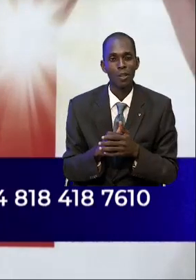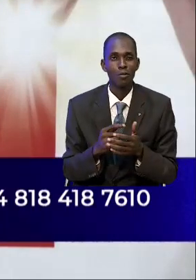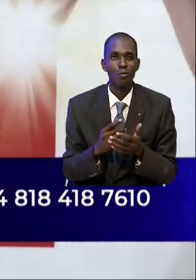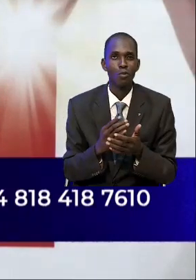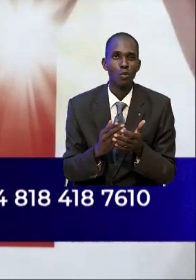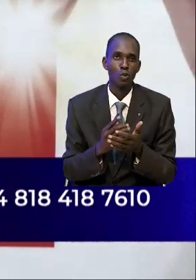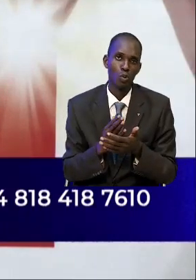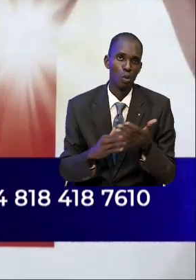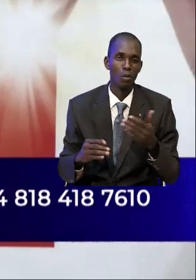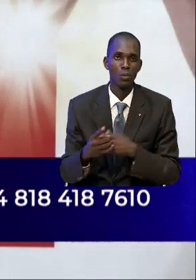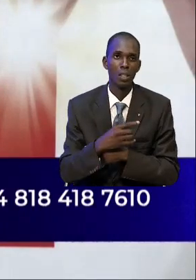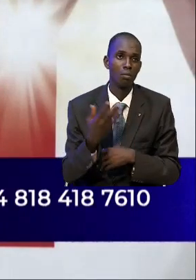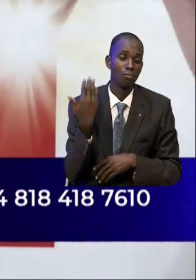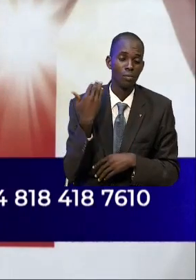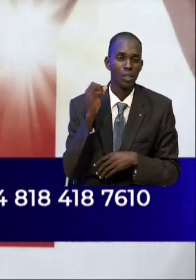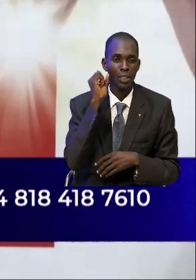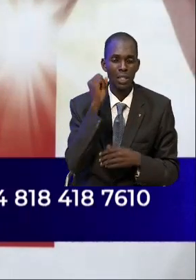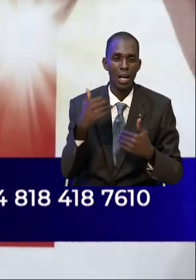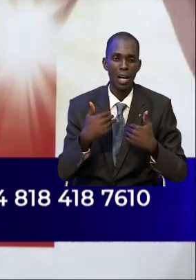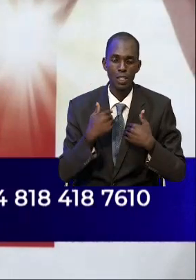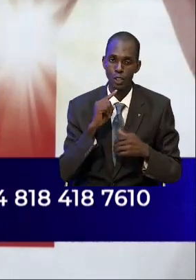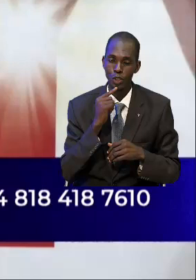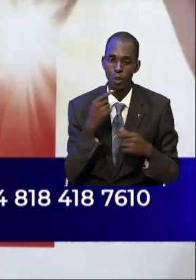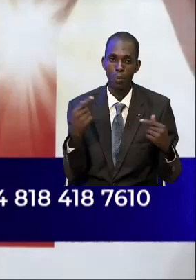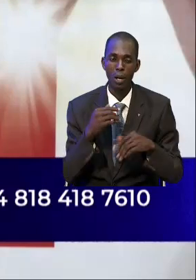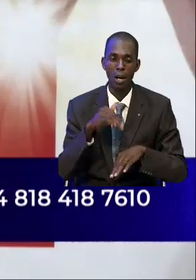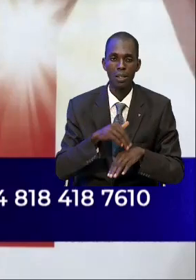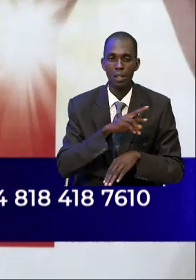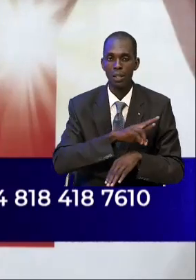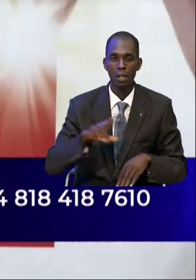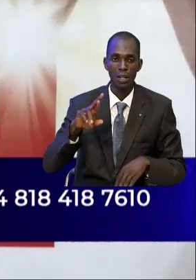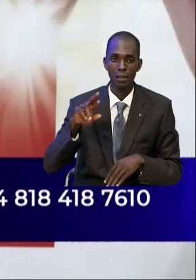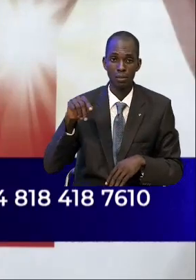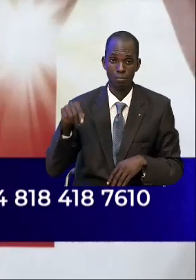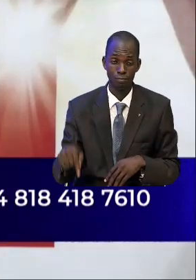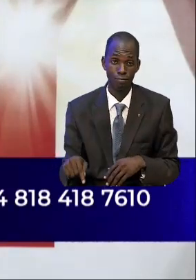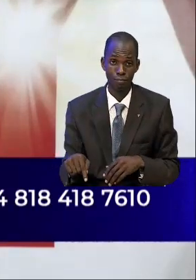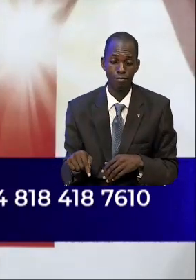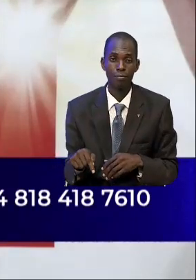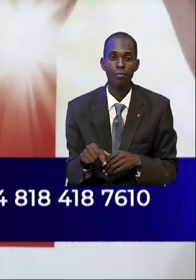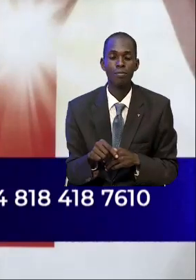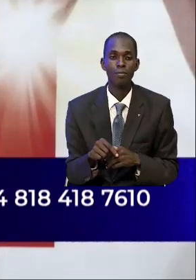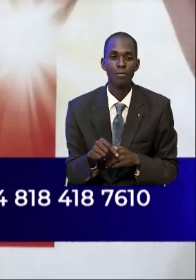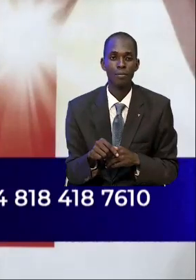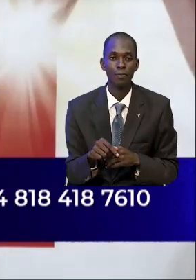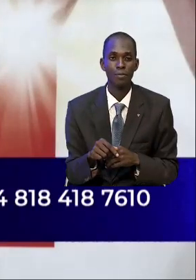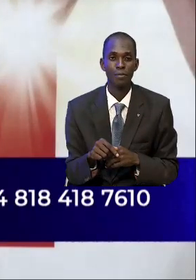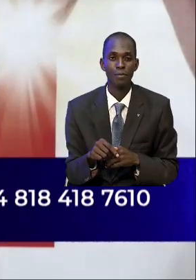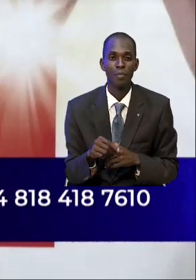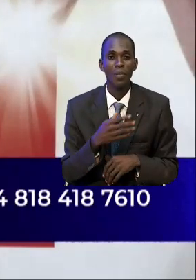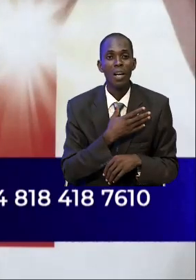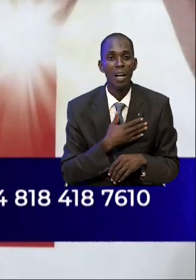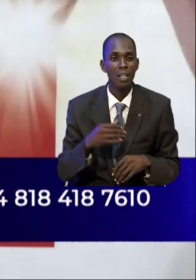Praise the Lord! Some days ago, I had a serious pain at my right leg,